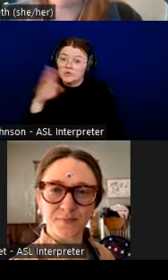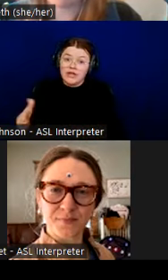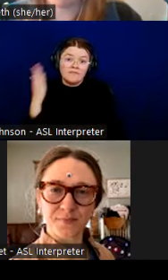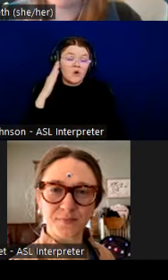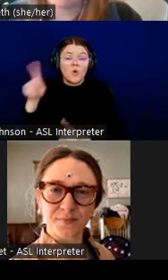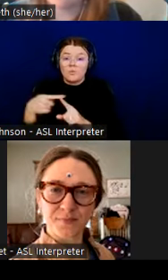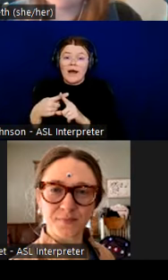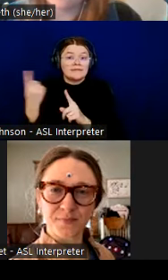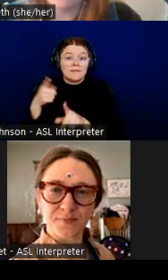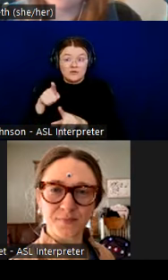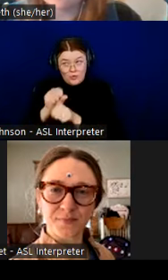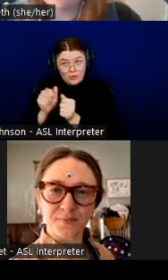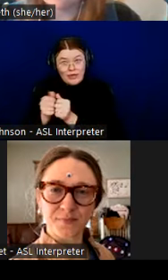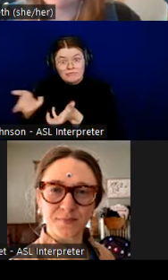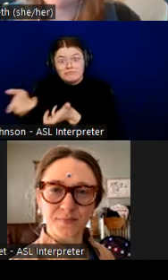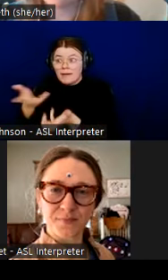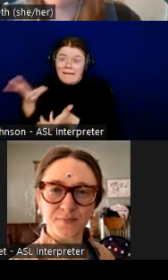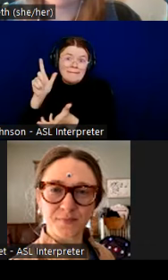them.